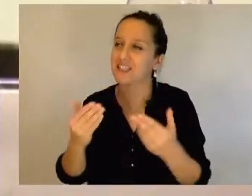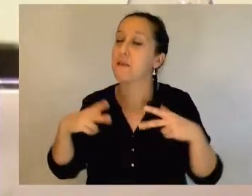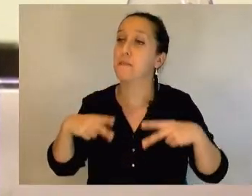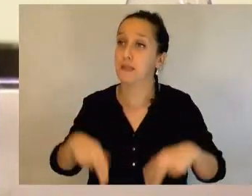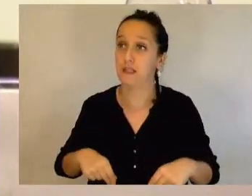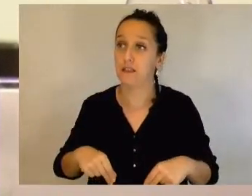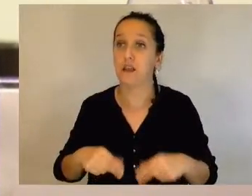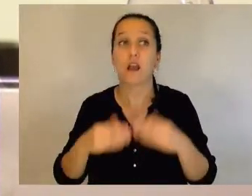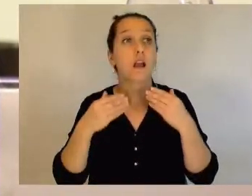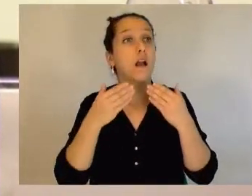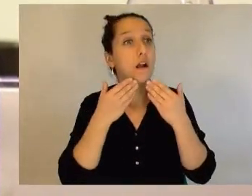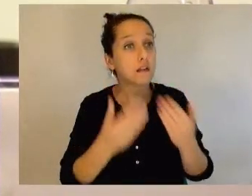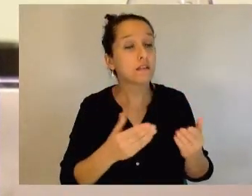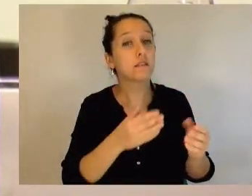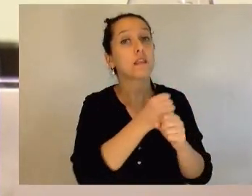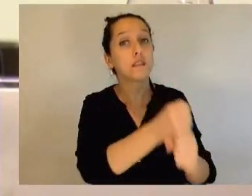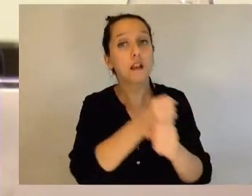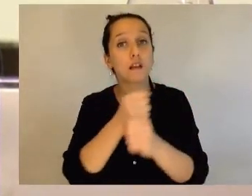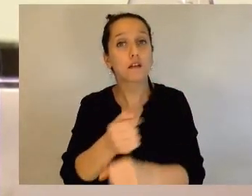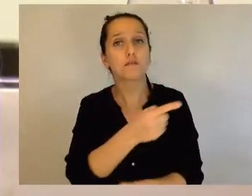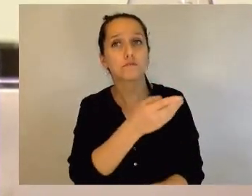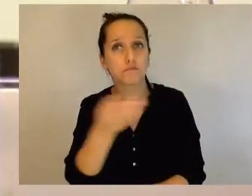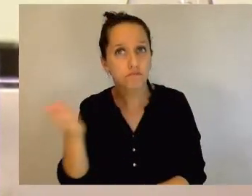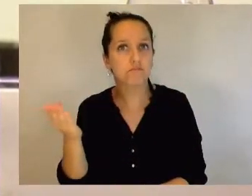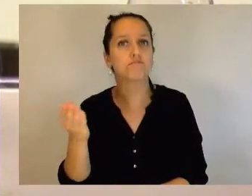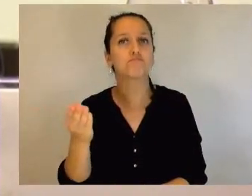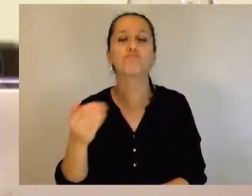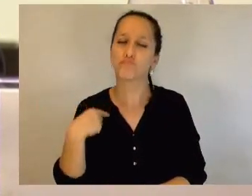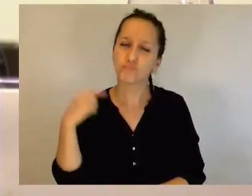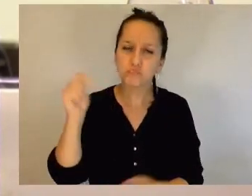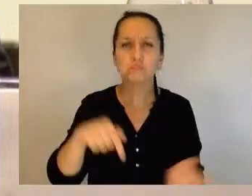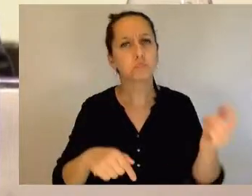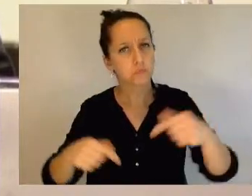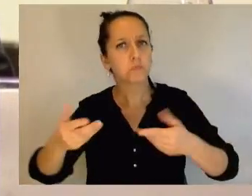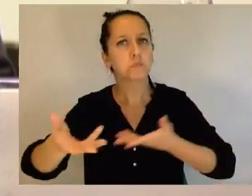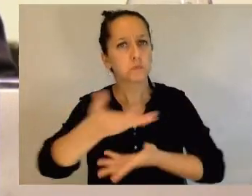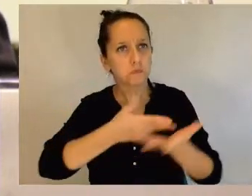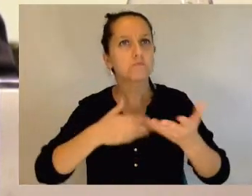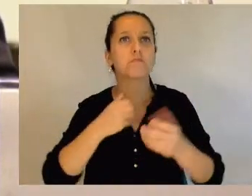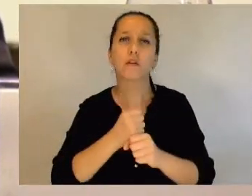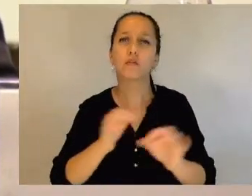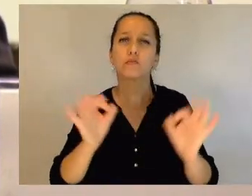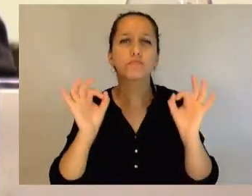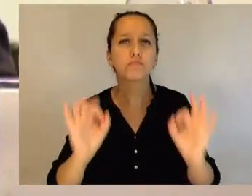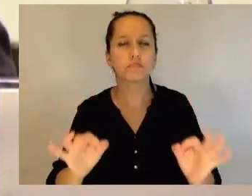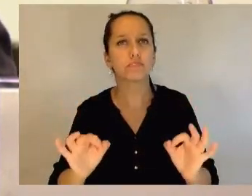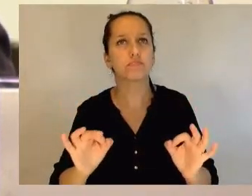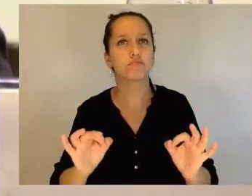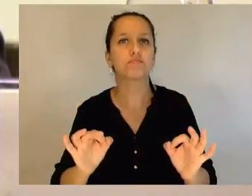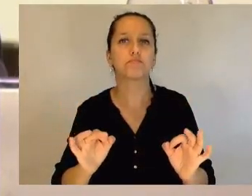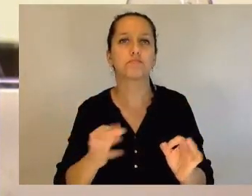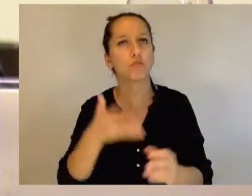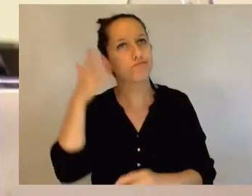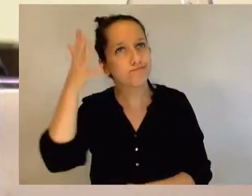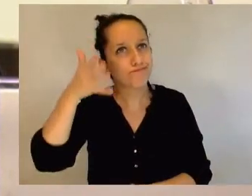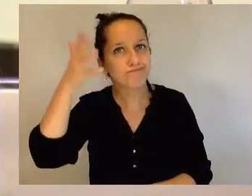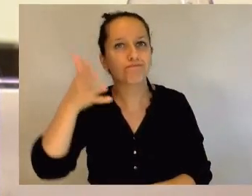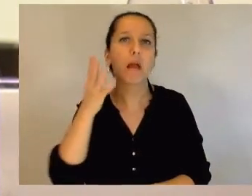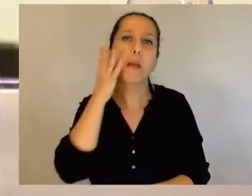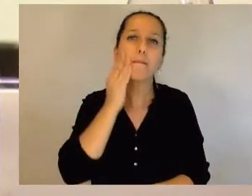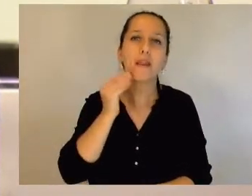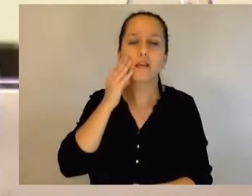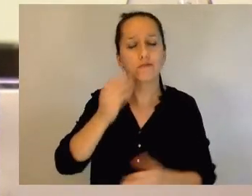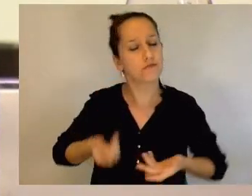much, Minister. I wish to thank all the delegates for their way in which they interacted, their presentations,